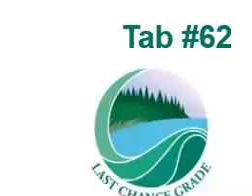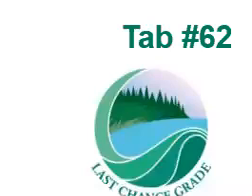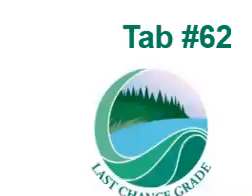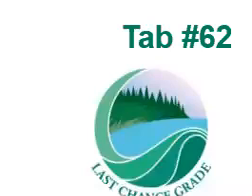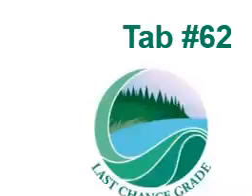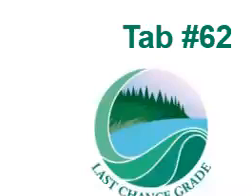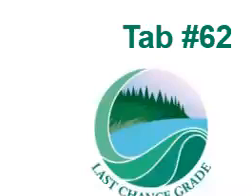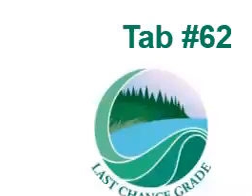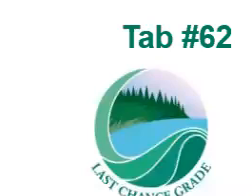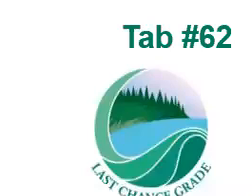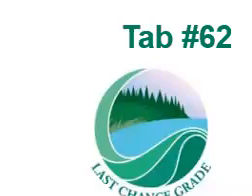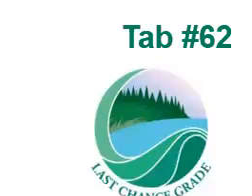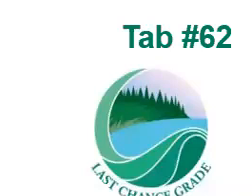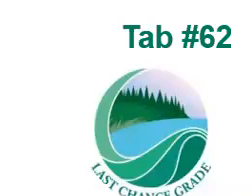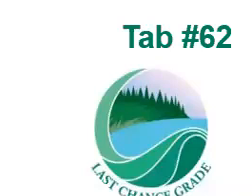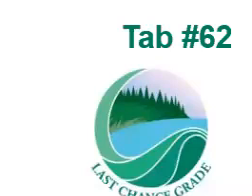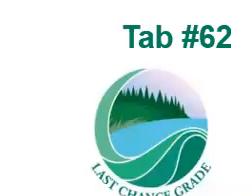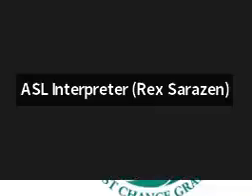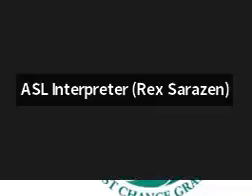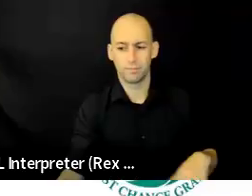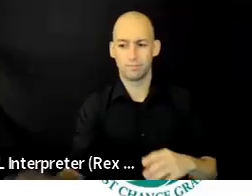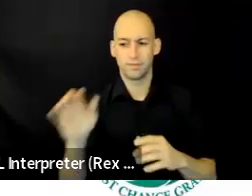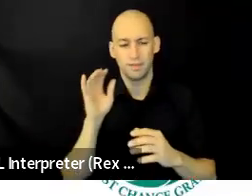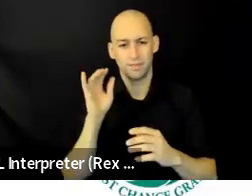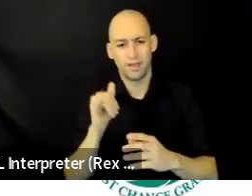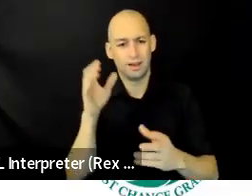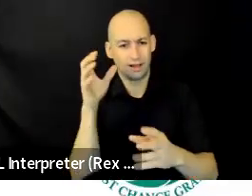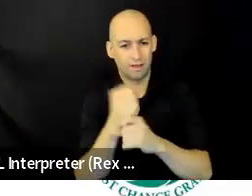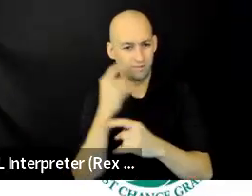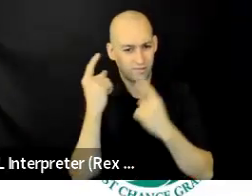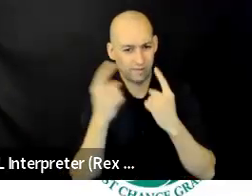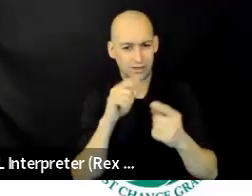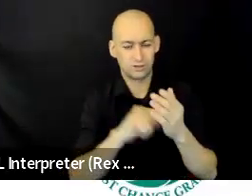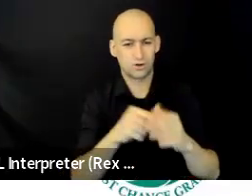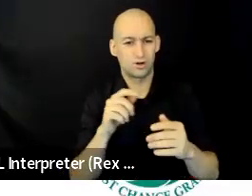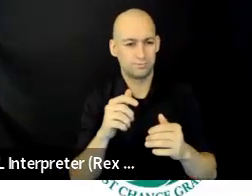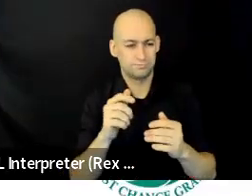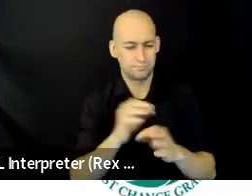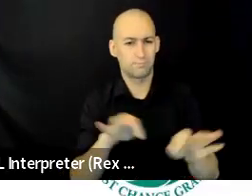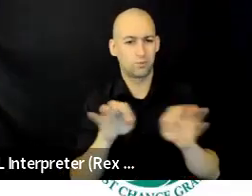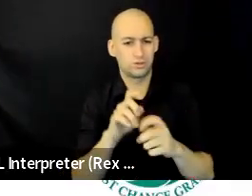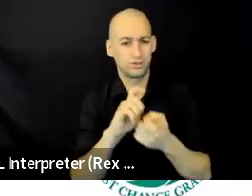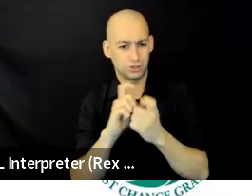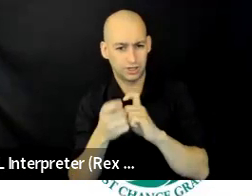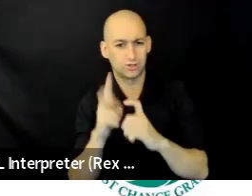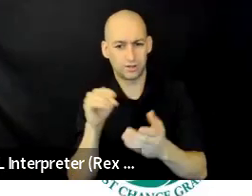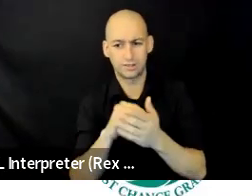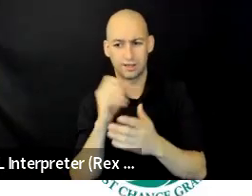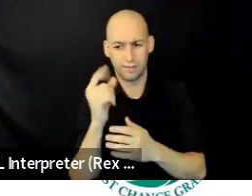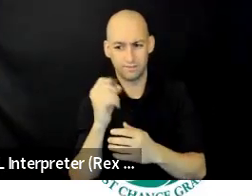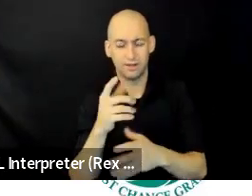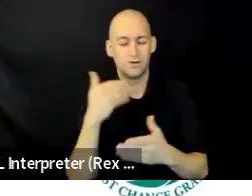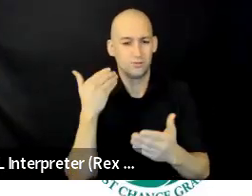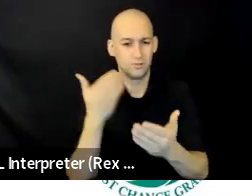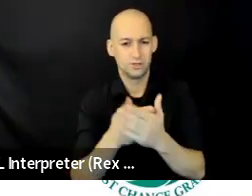damage as it occurs. But that collective thinking started a major shift in 2011. Congressman Huffman's stakeholder working group, they reached consensus that